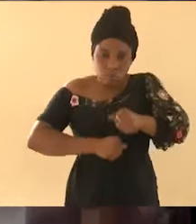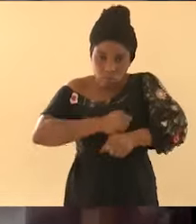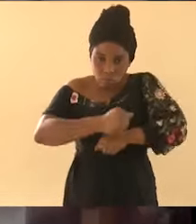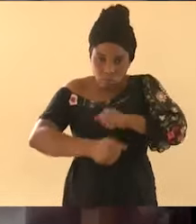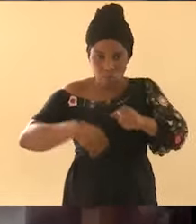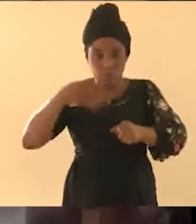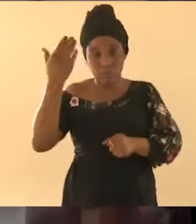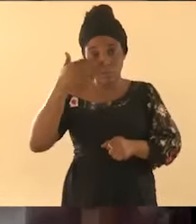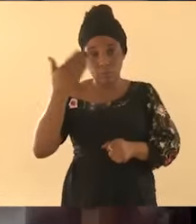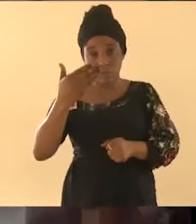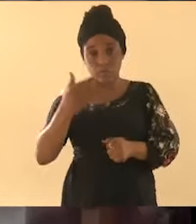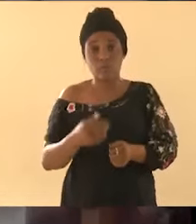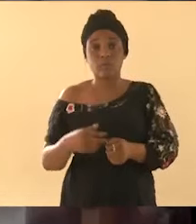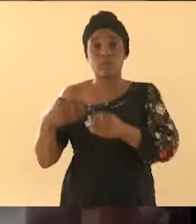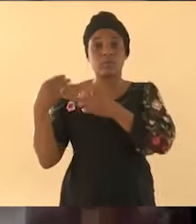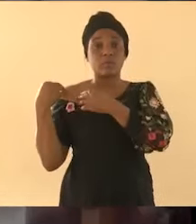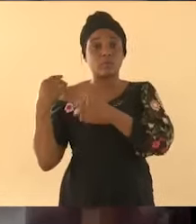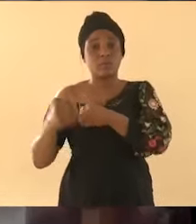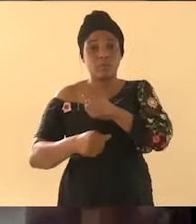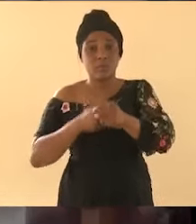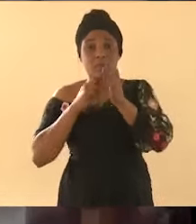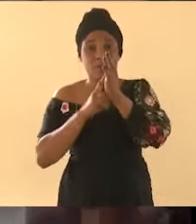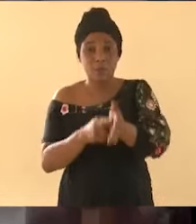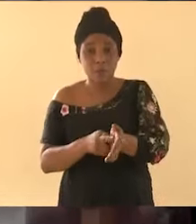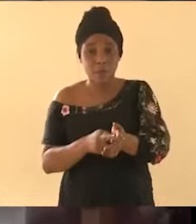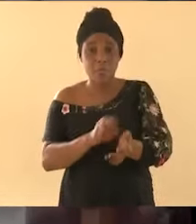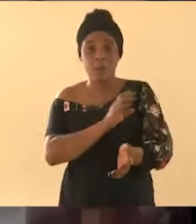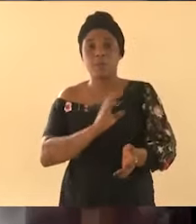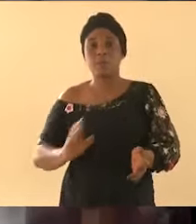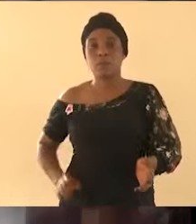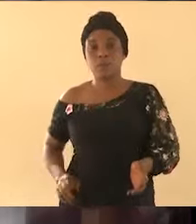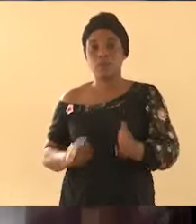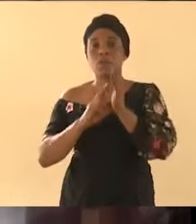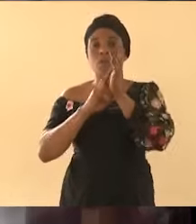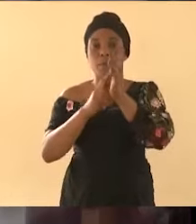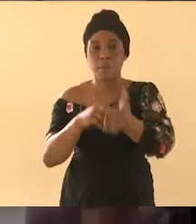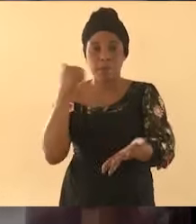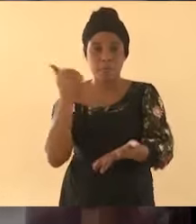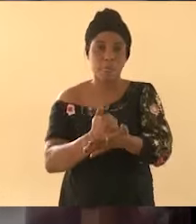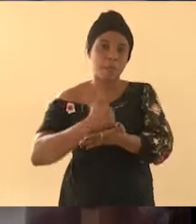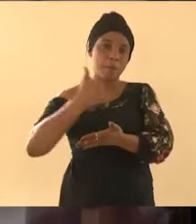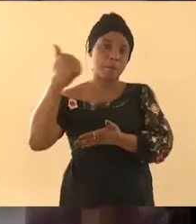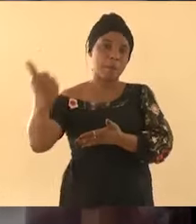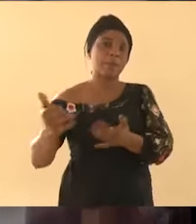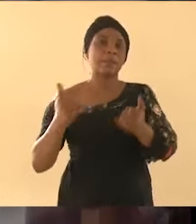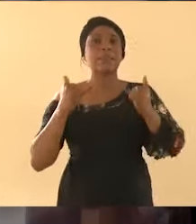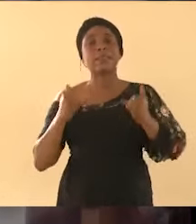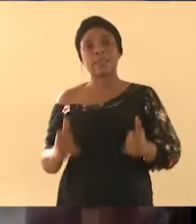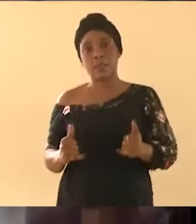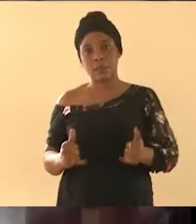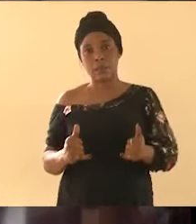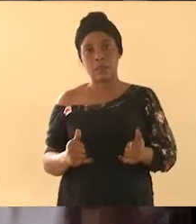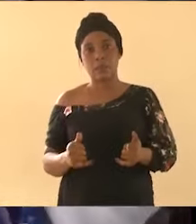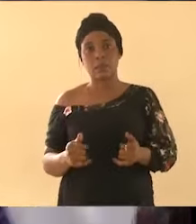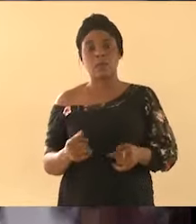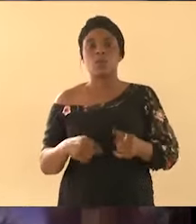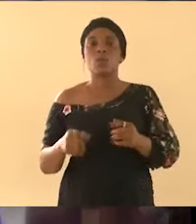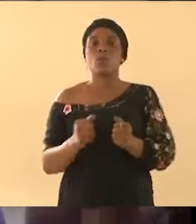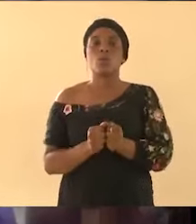May our suffering in the face of, may our response in the face of suffering be Christian responses.